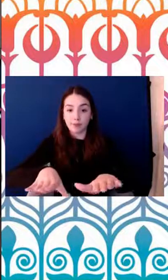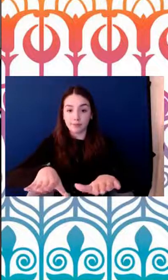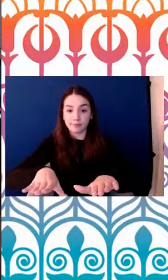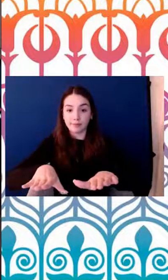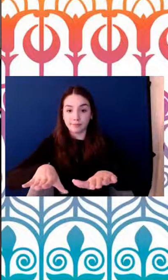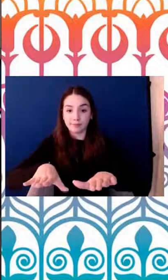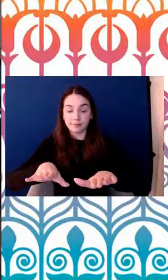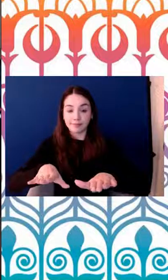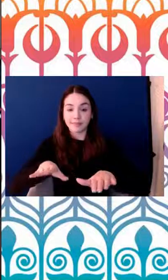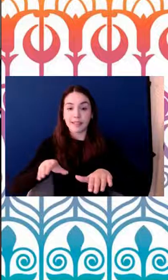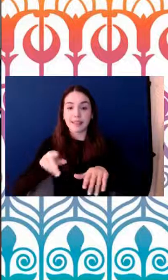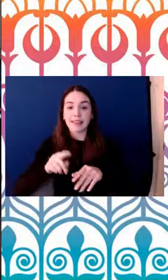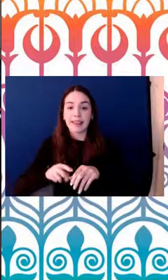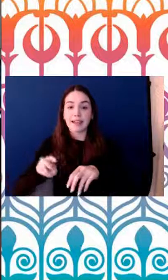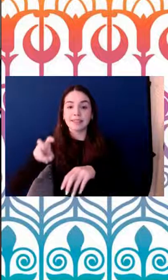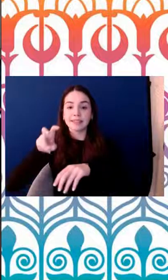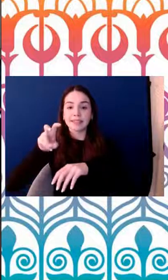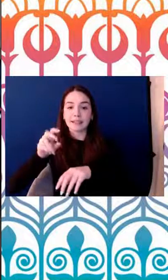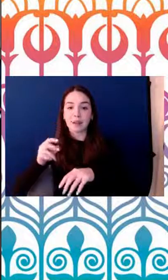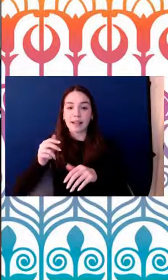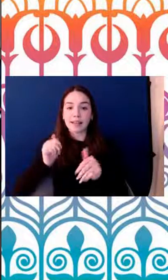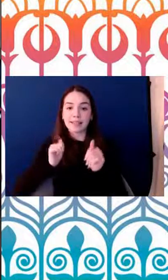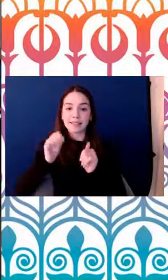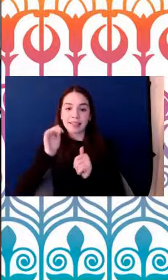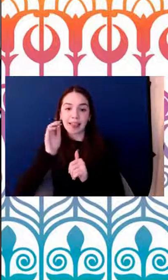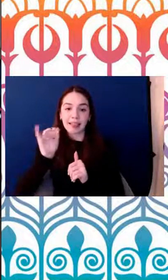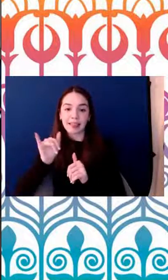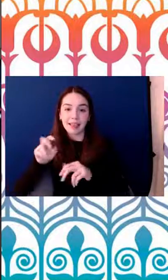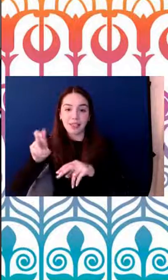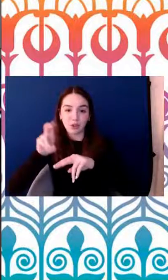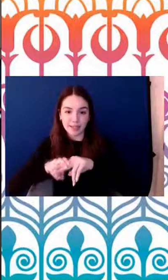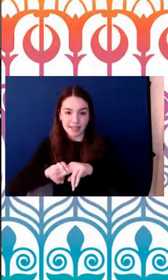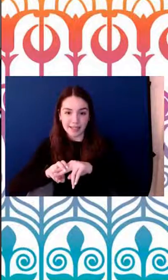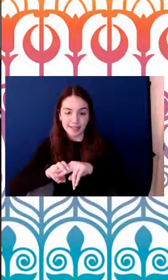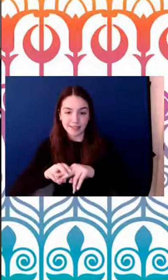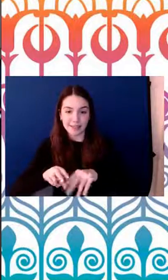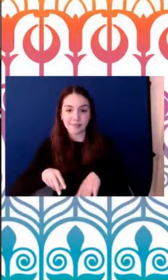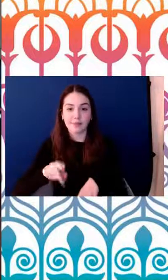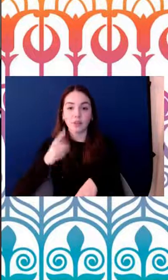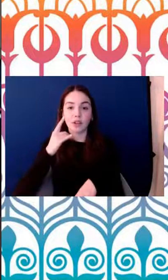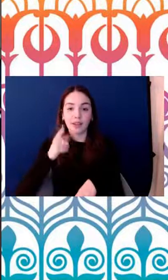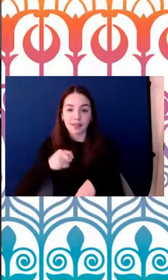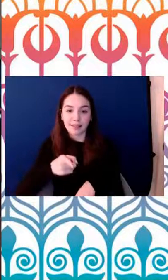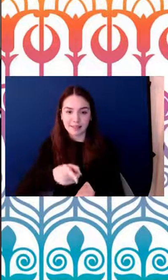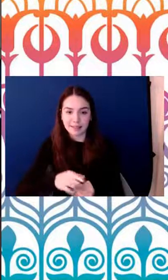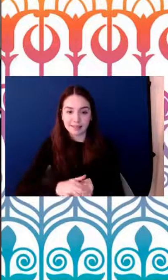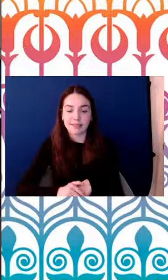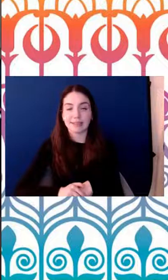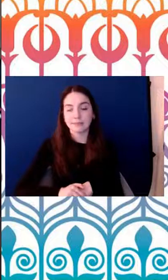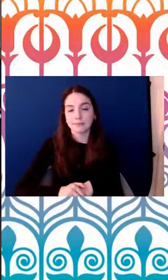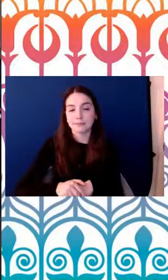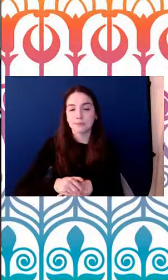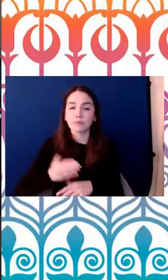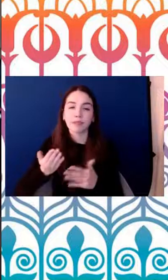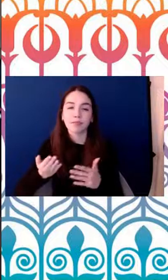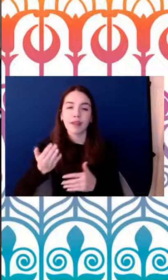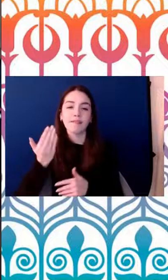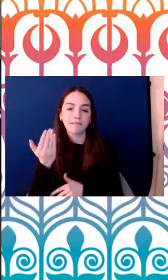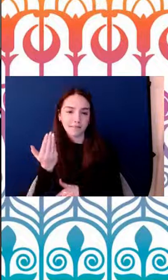And you're going to sit back like you're in a chair. So it looks like this. 1. Let's do 15 of